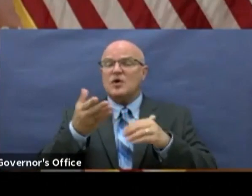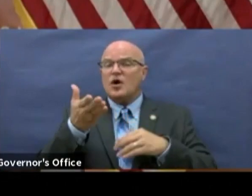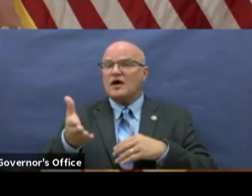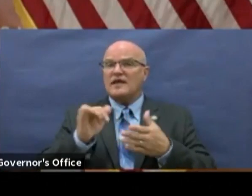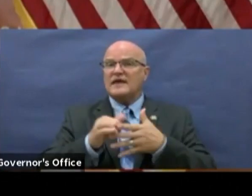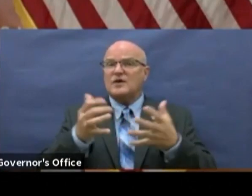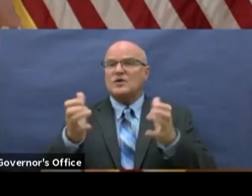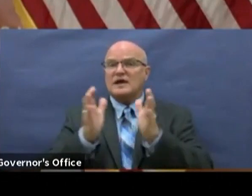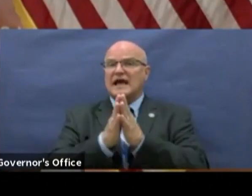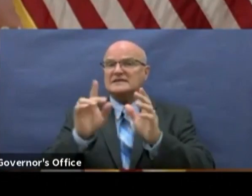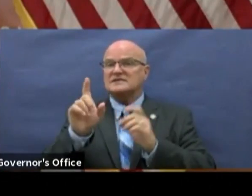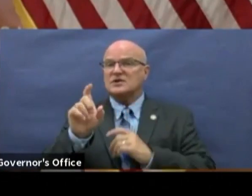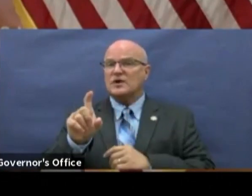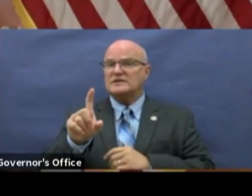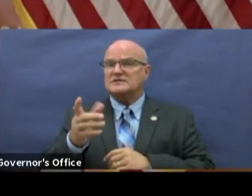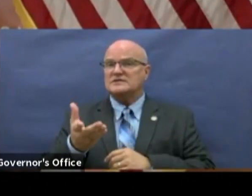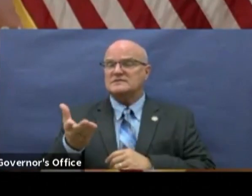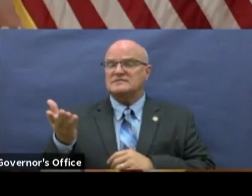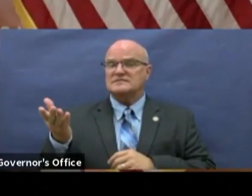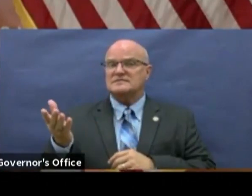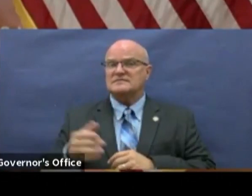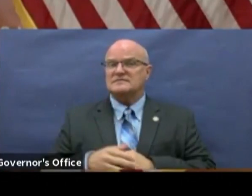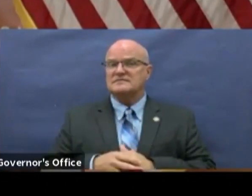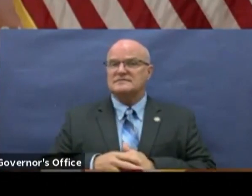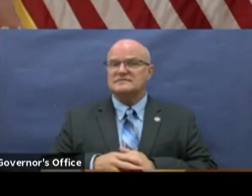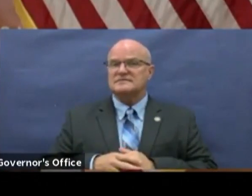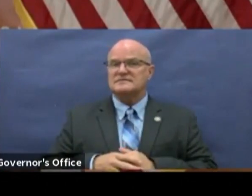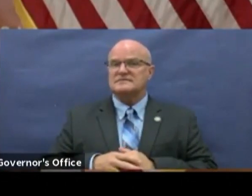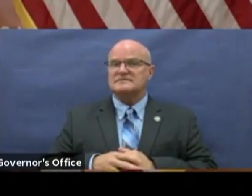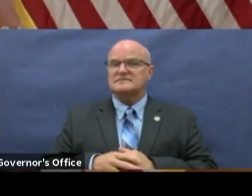that wanted to ask a question?